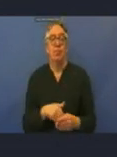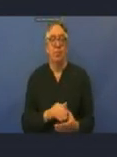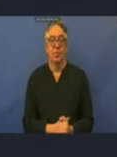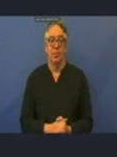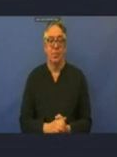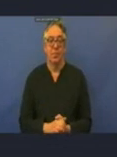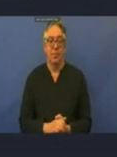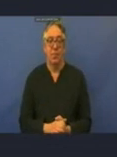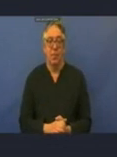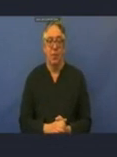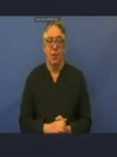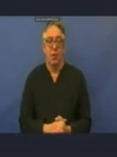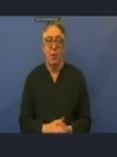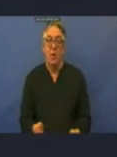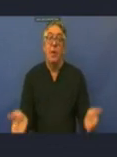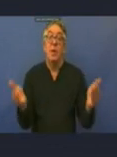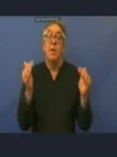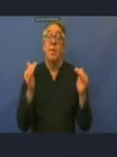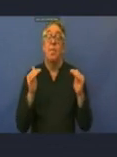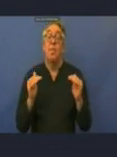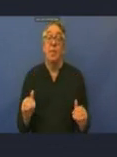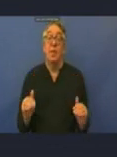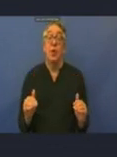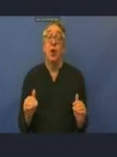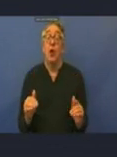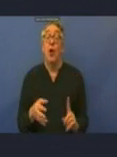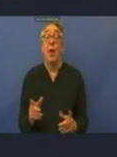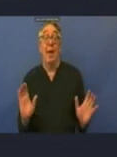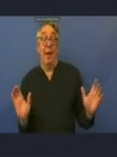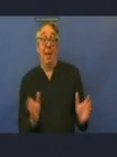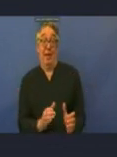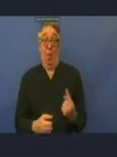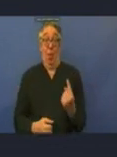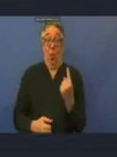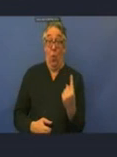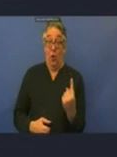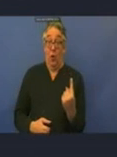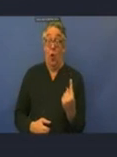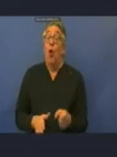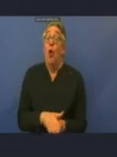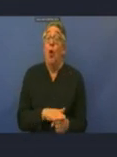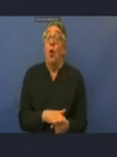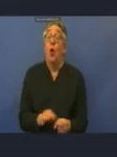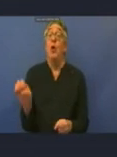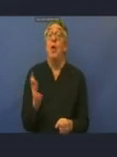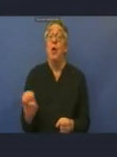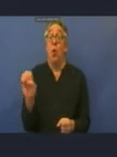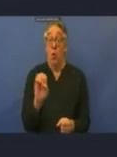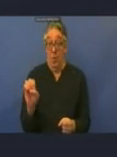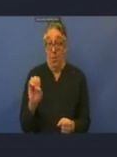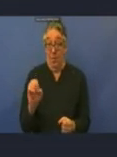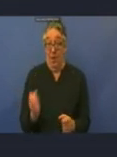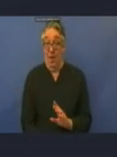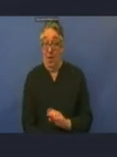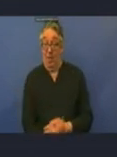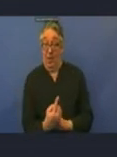Then we have the Type 1 European local event. It's to be eligible, you need to come up with, you need